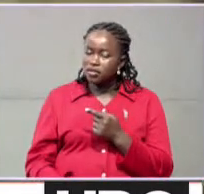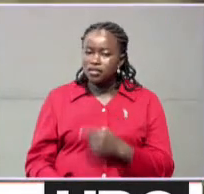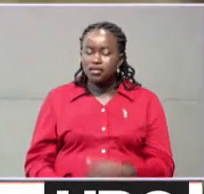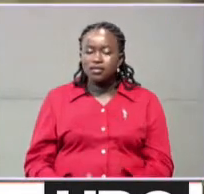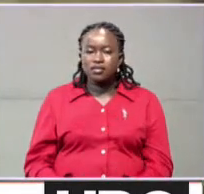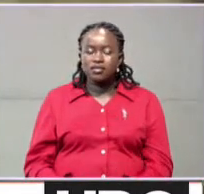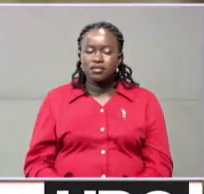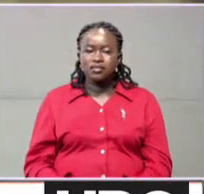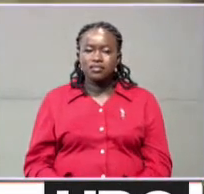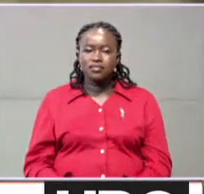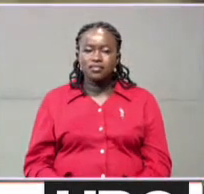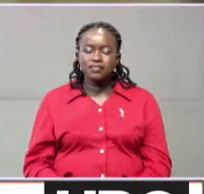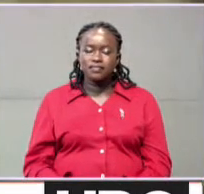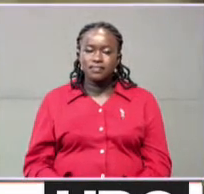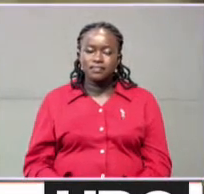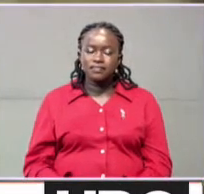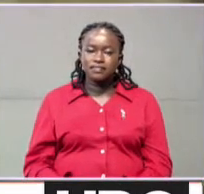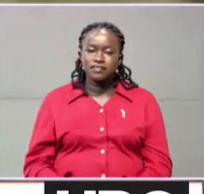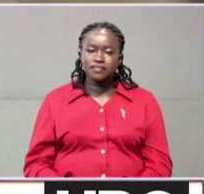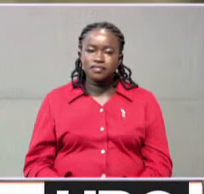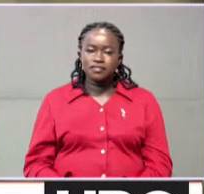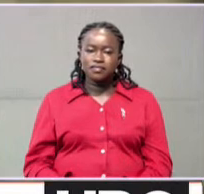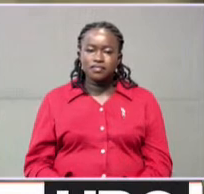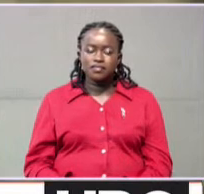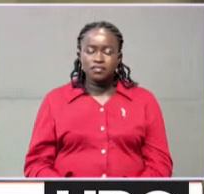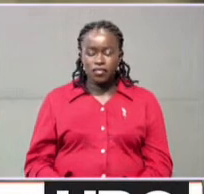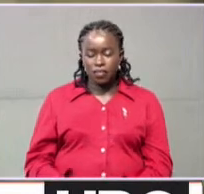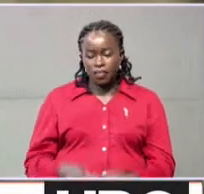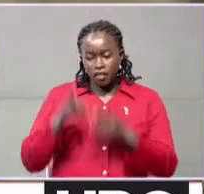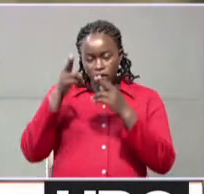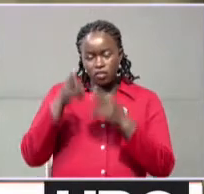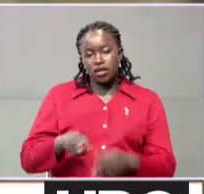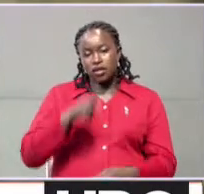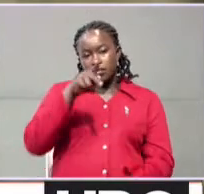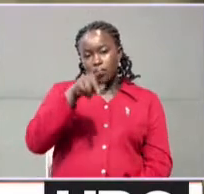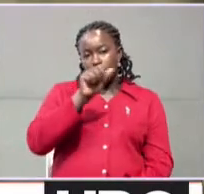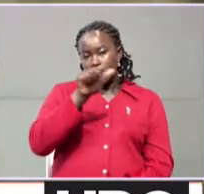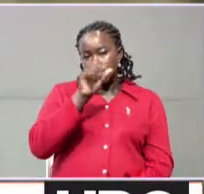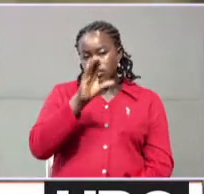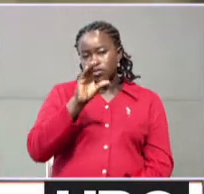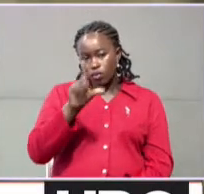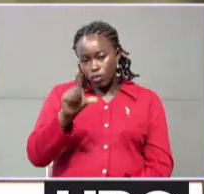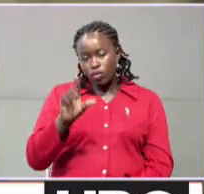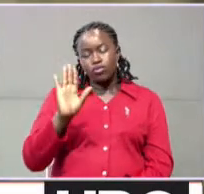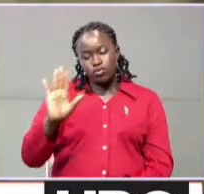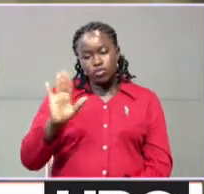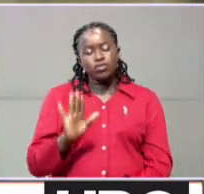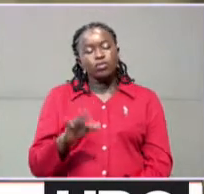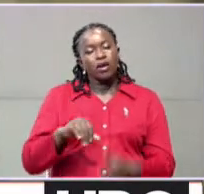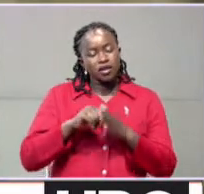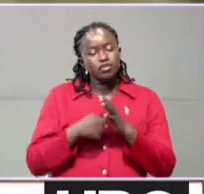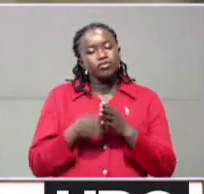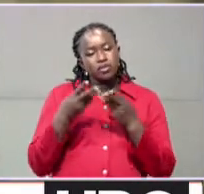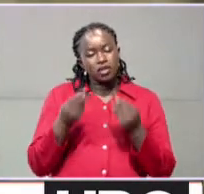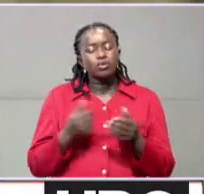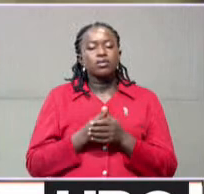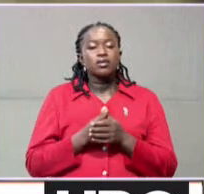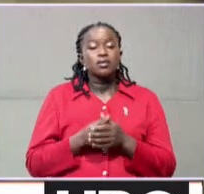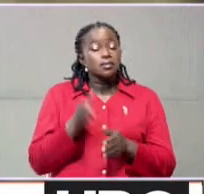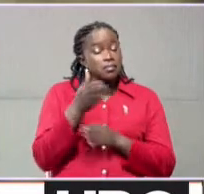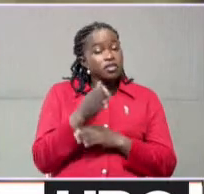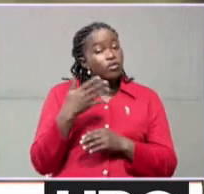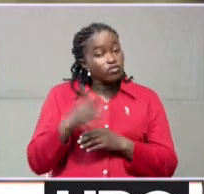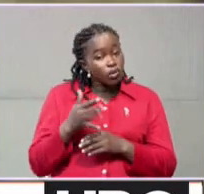very good honey pascal your issues are settled now that the minister of water they need water